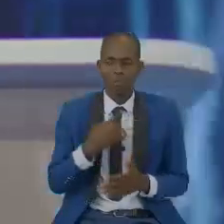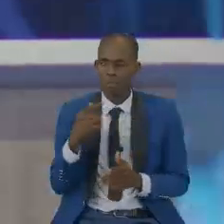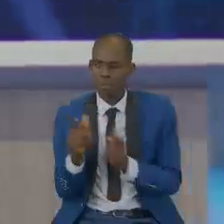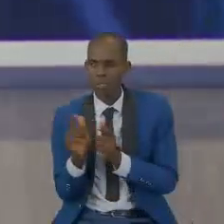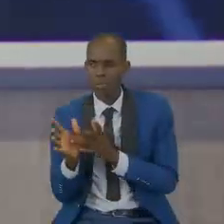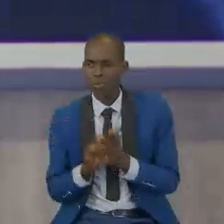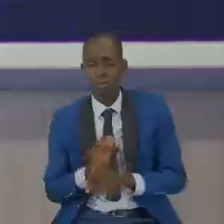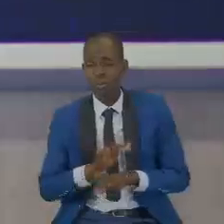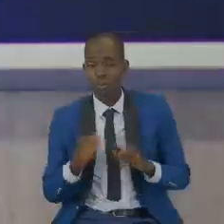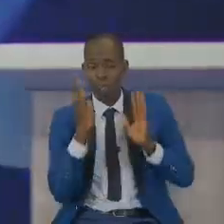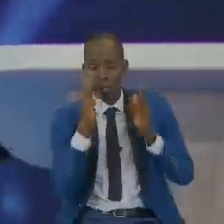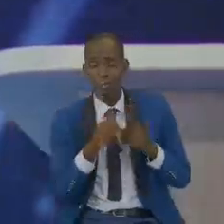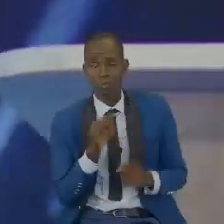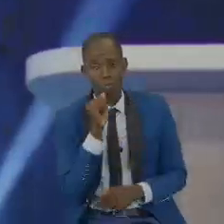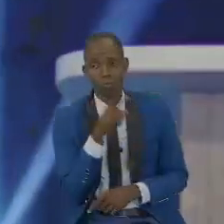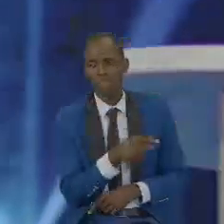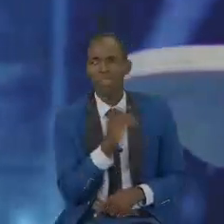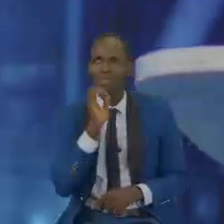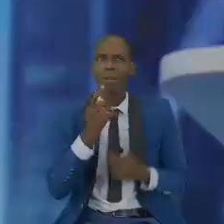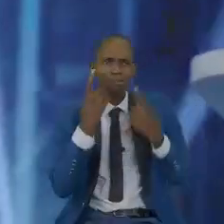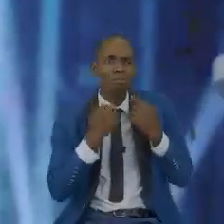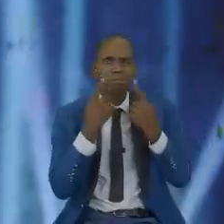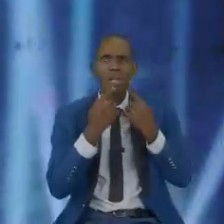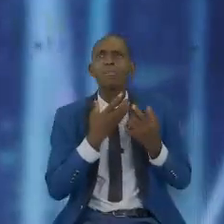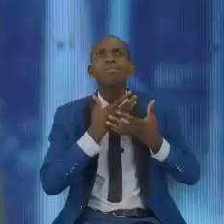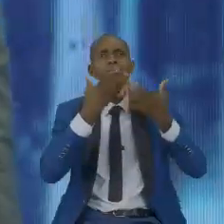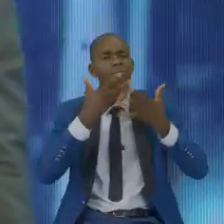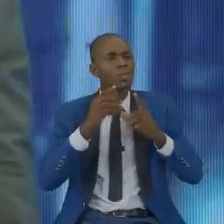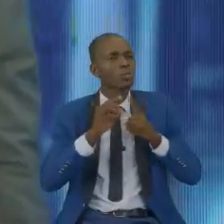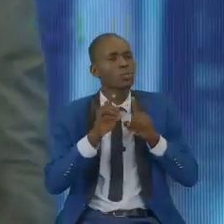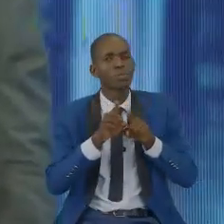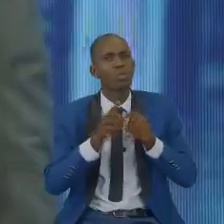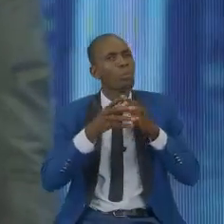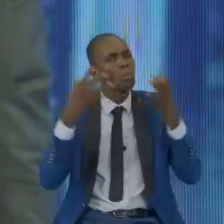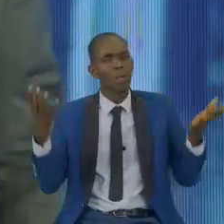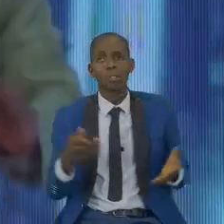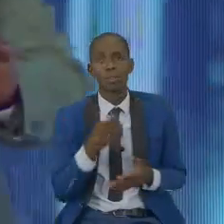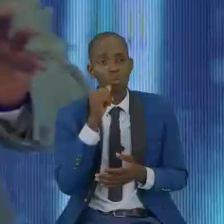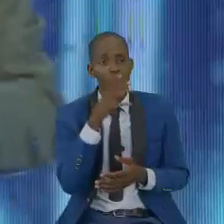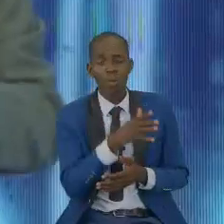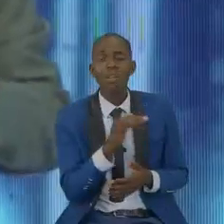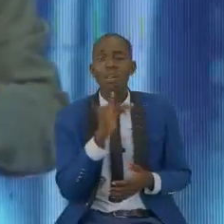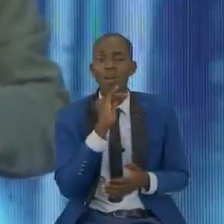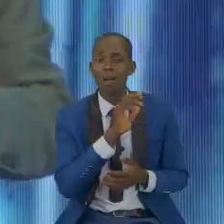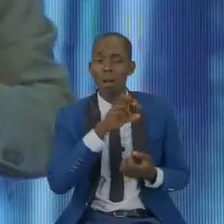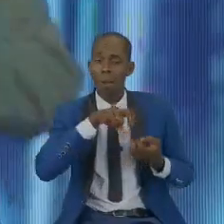don't attend to her. She's crying too much aloud. She's a problem to